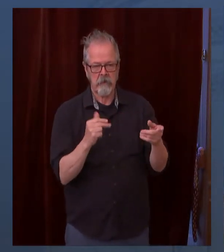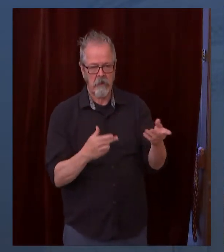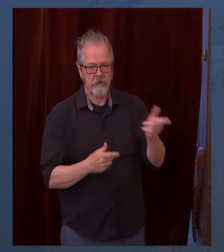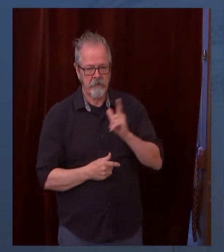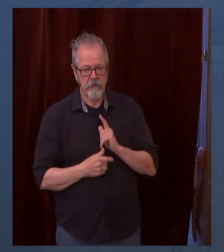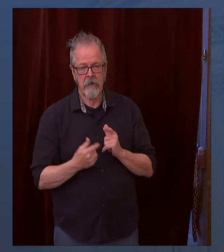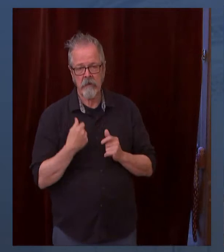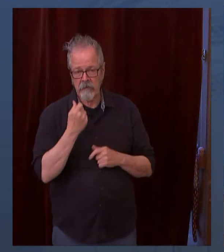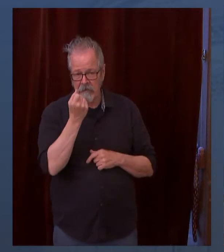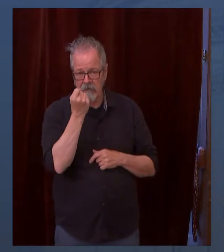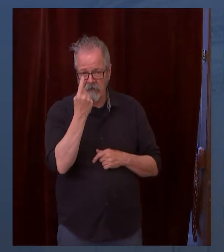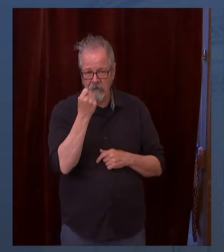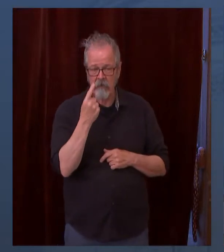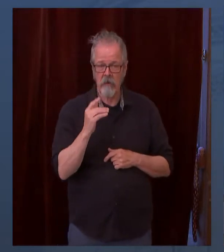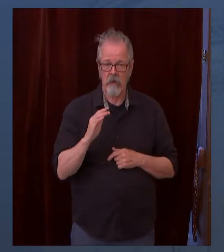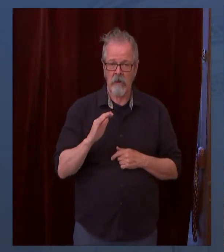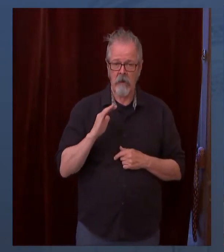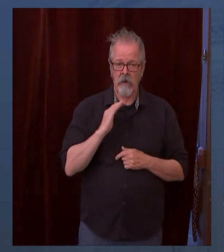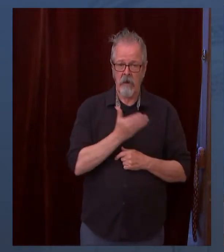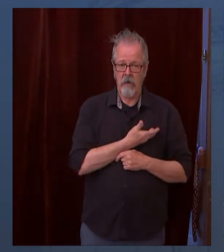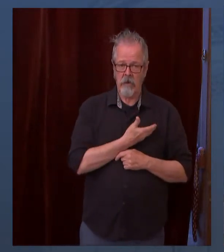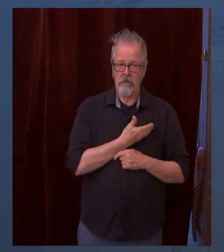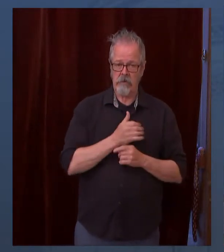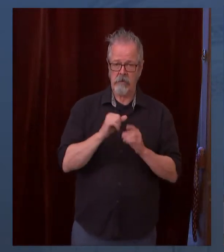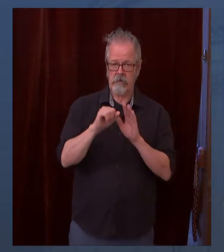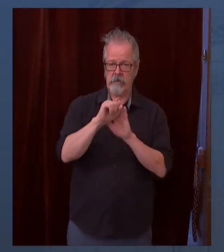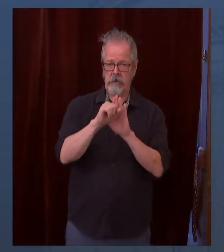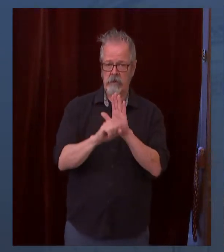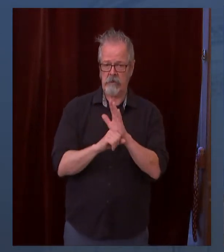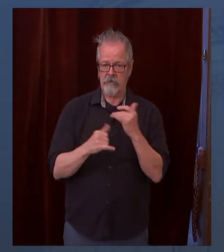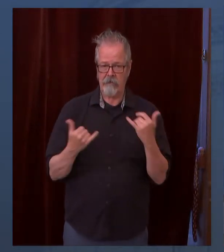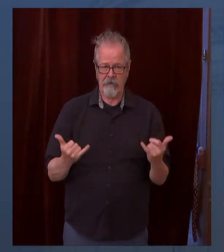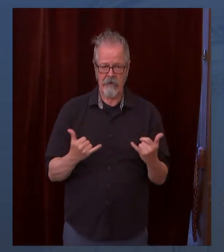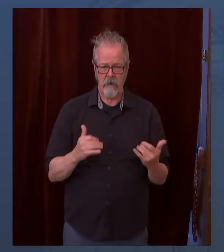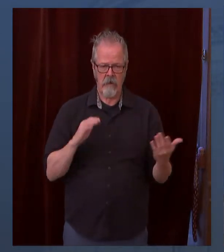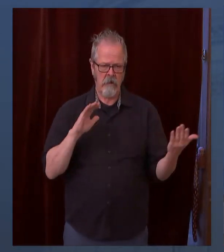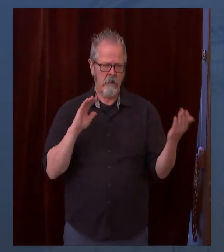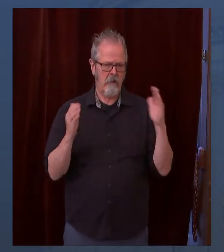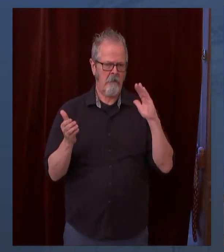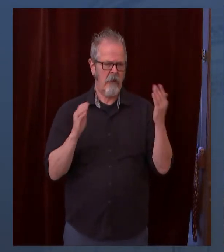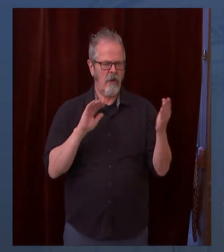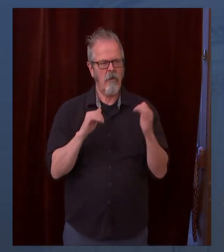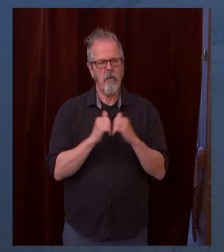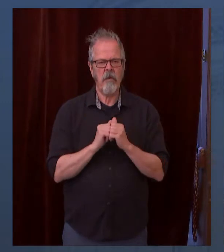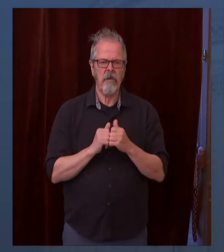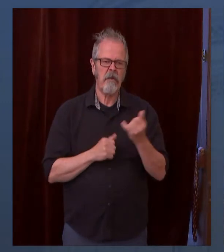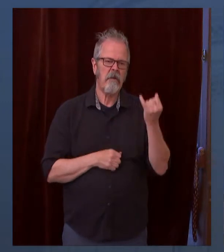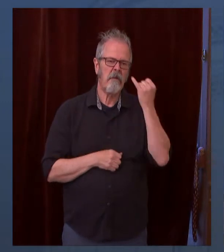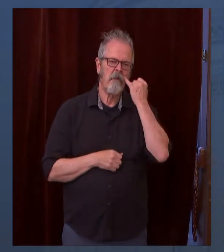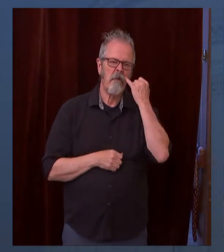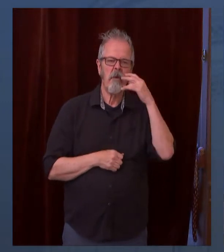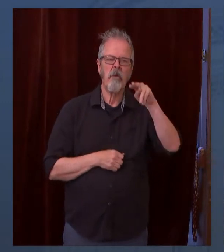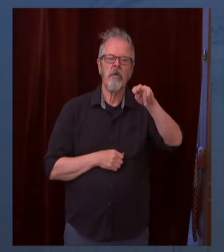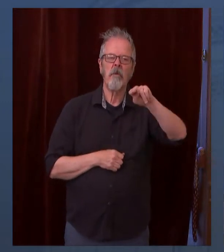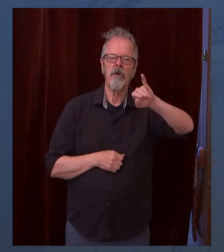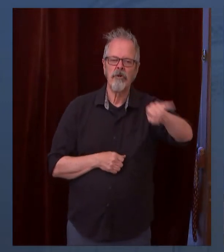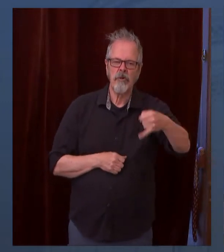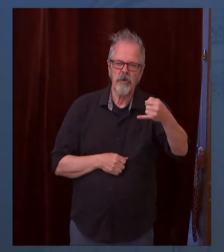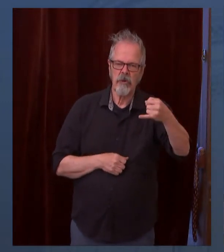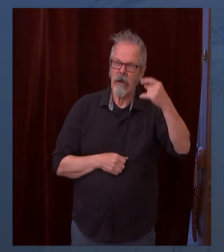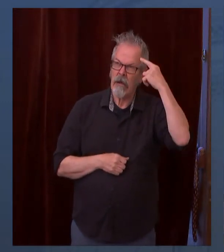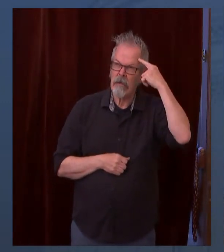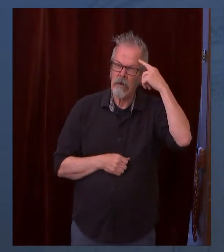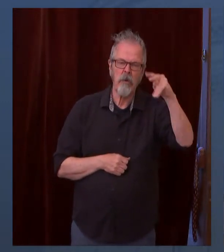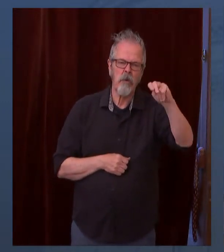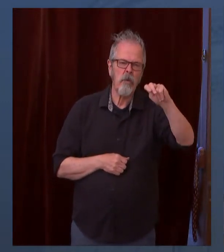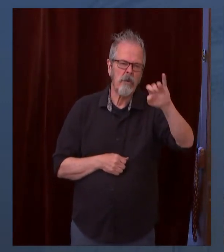our state, I think it was New Jersey. If you compare our state to New Jersey, if we had the same death rate that